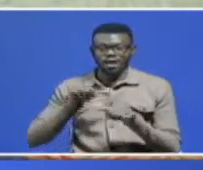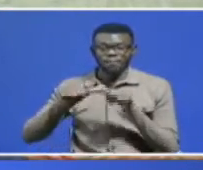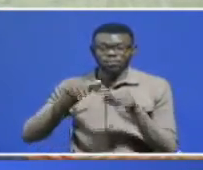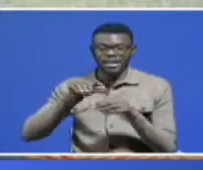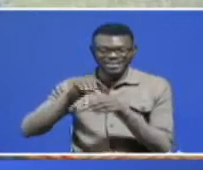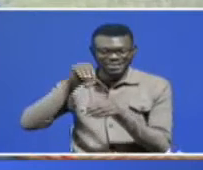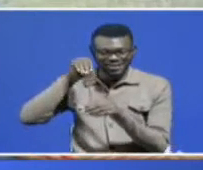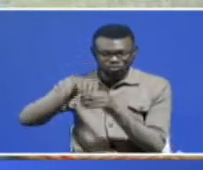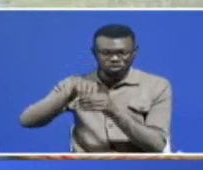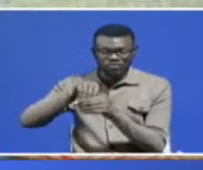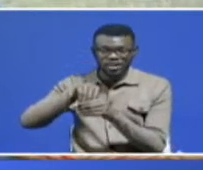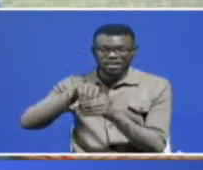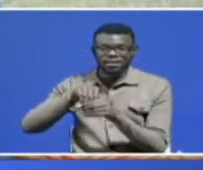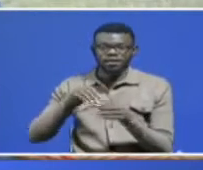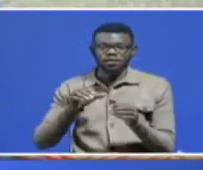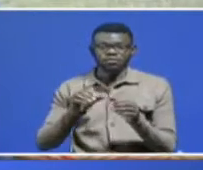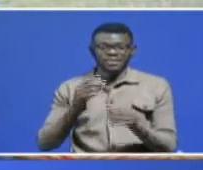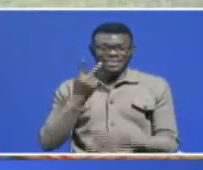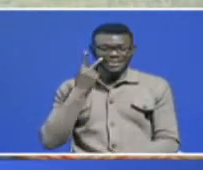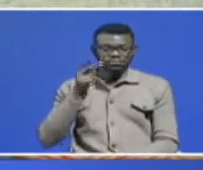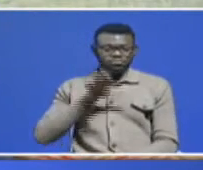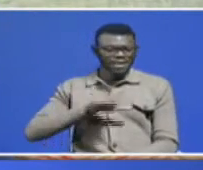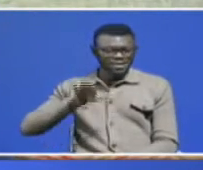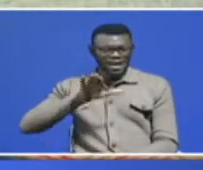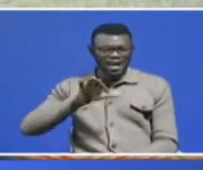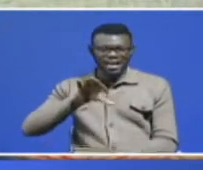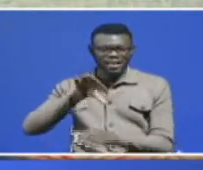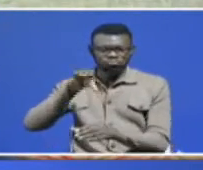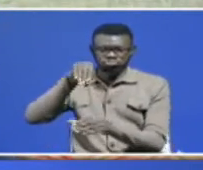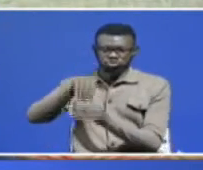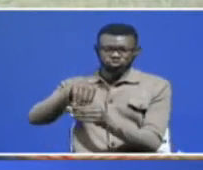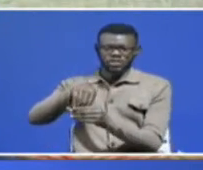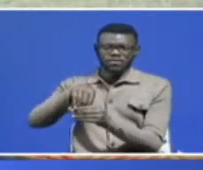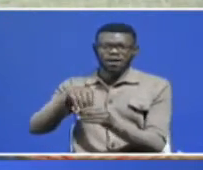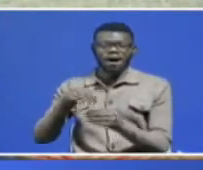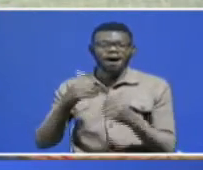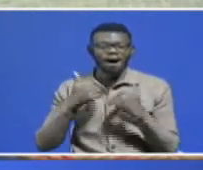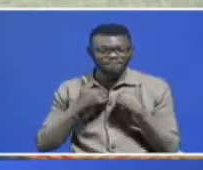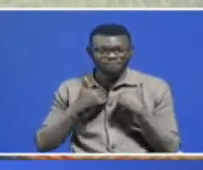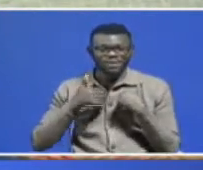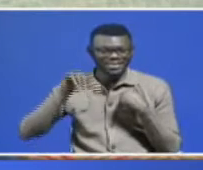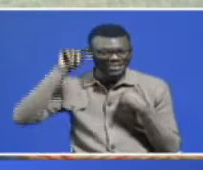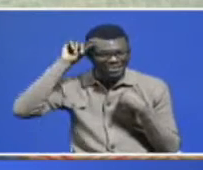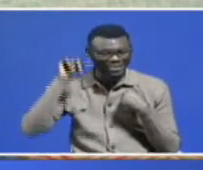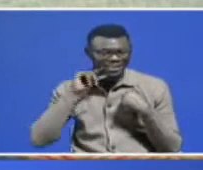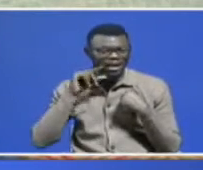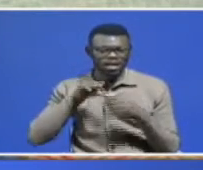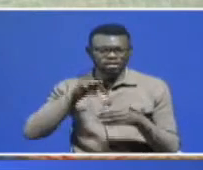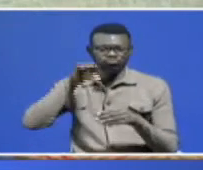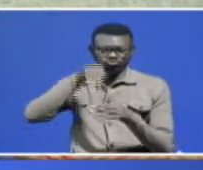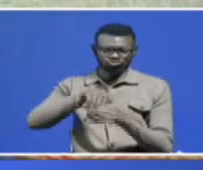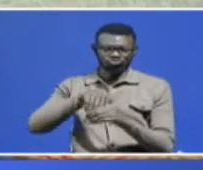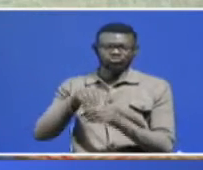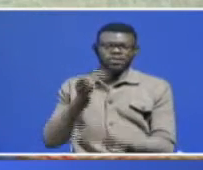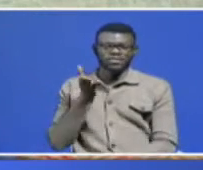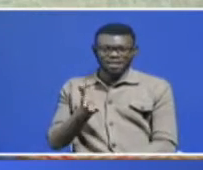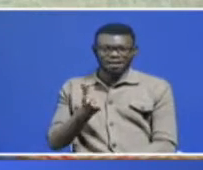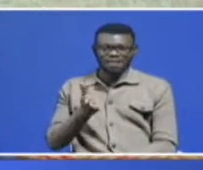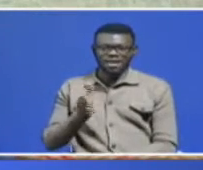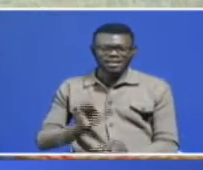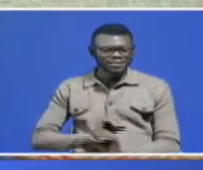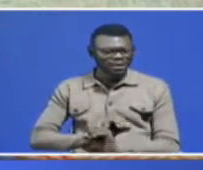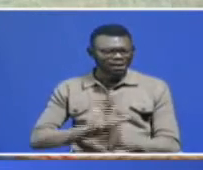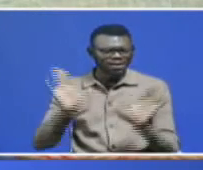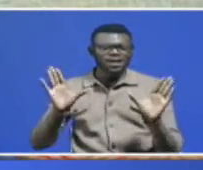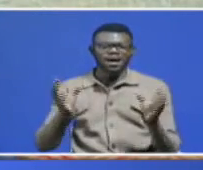inclusive document. If you look at the area of inclusivity, there is the issue of gender inclusivity. That has been properly and